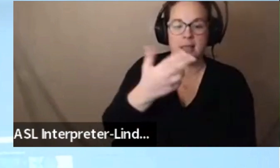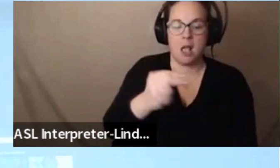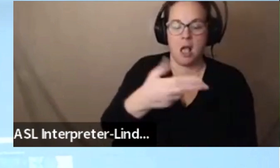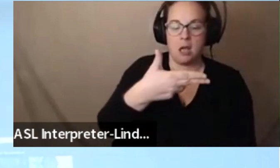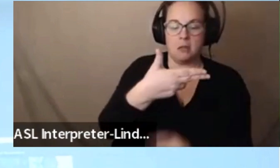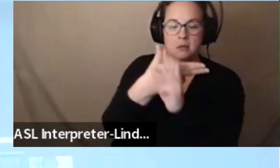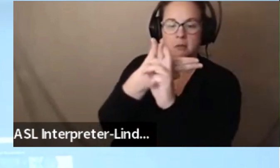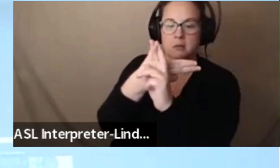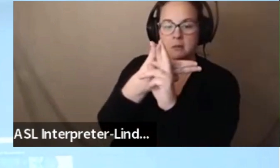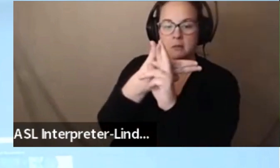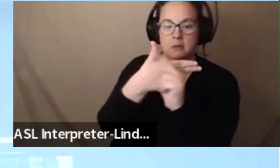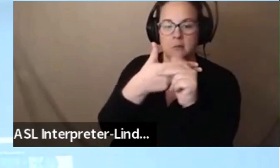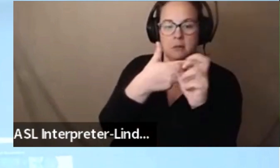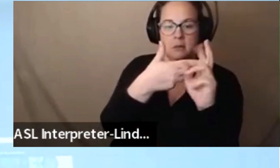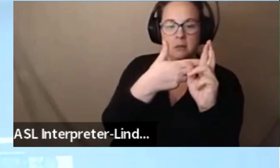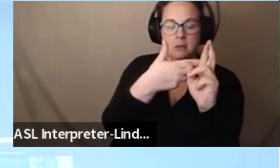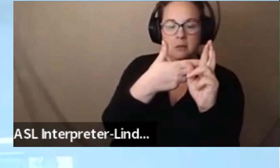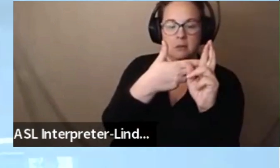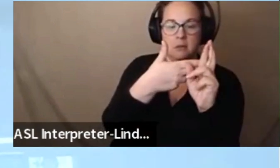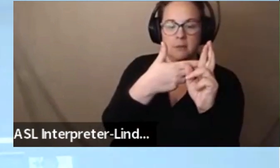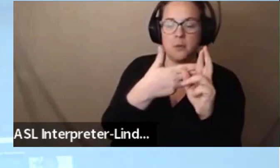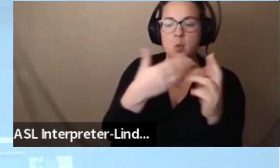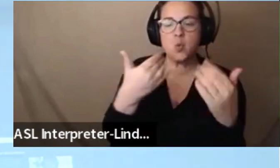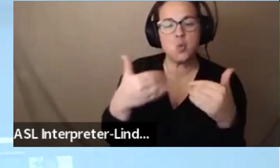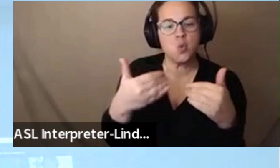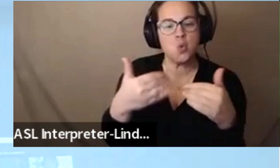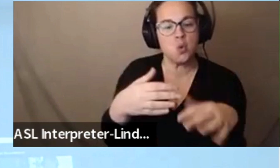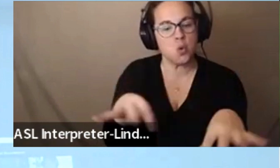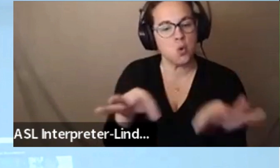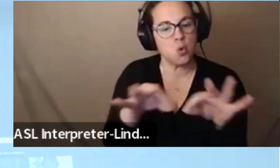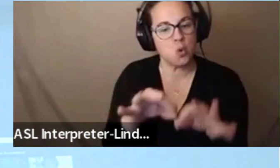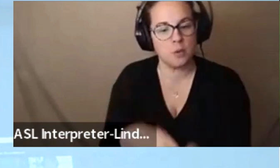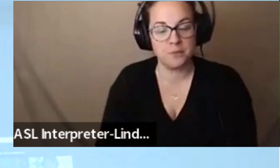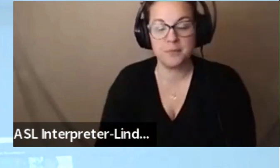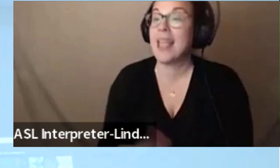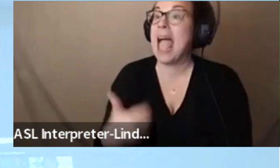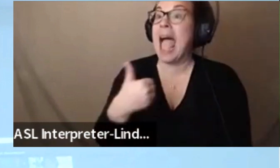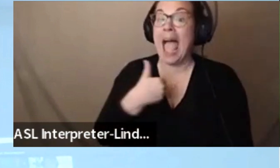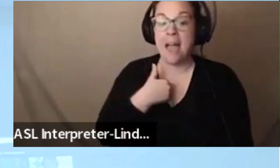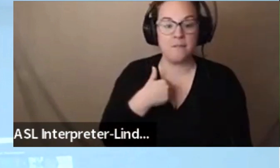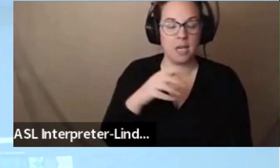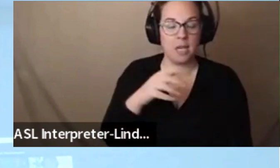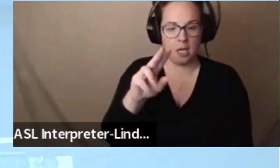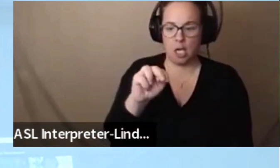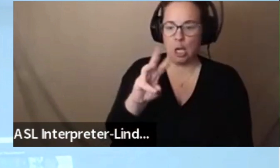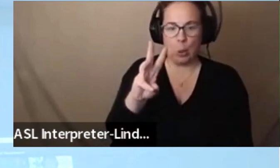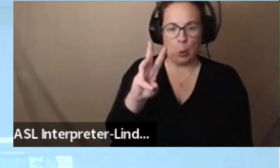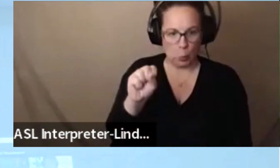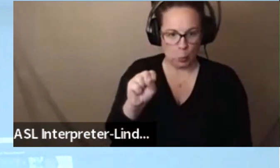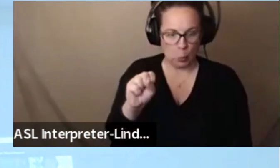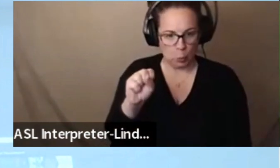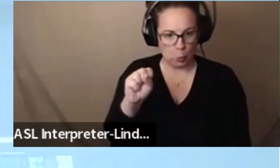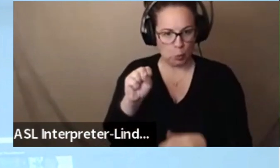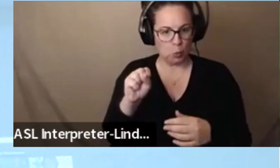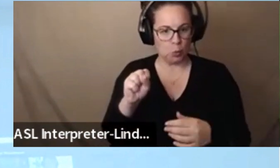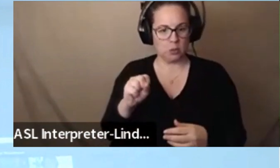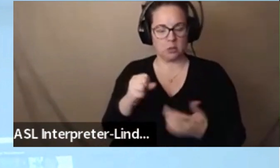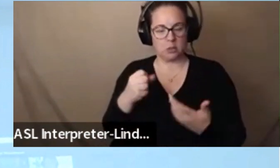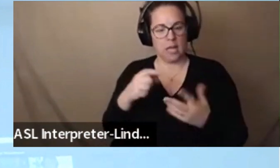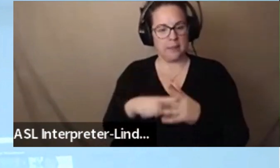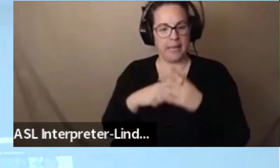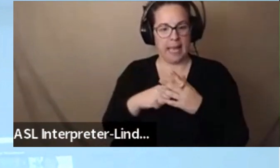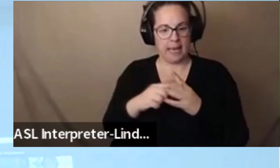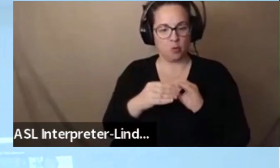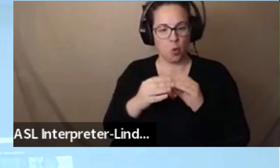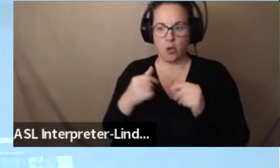name of the gun and show it on the gun. I mean, it really, really thought everything out. So that's what makes it really work. And having a